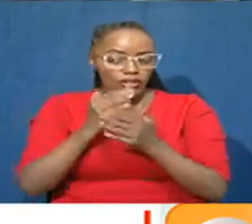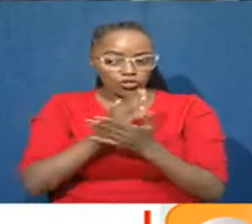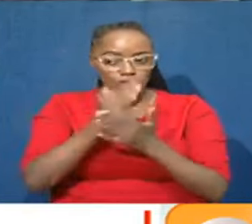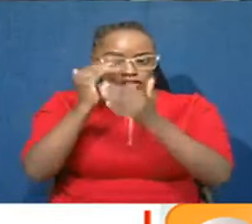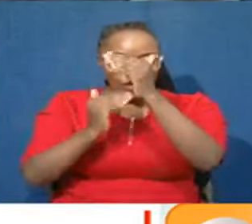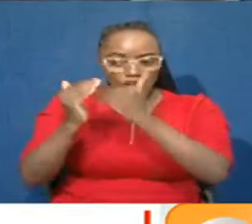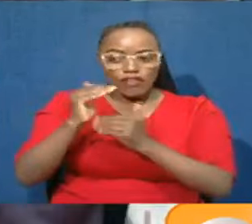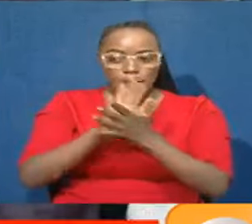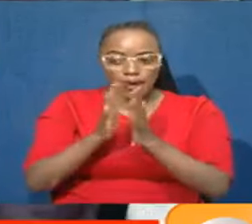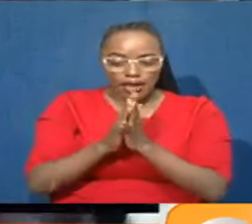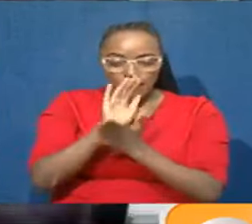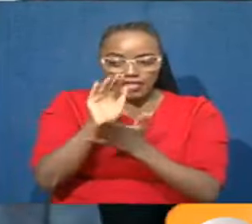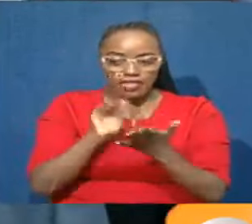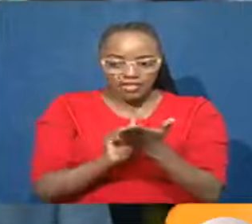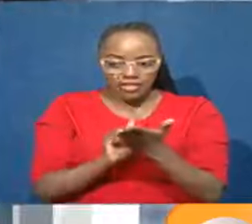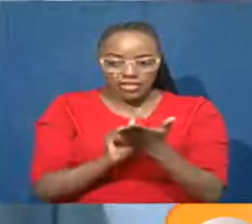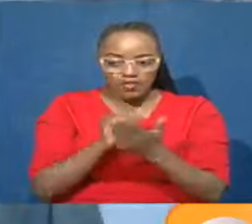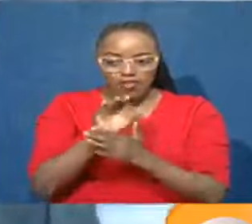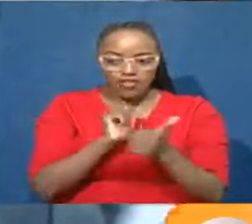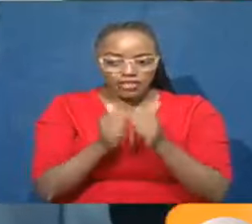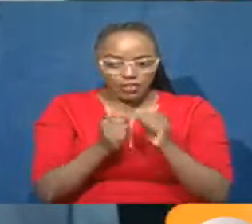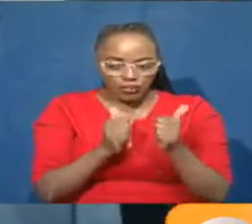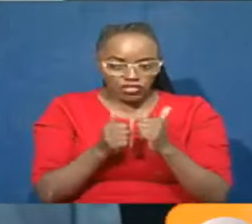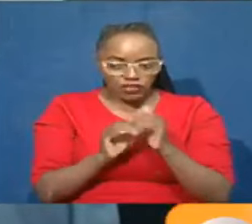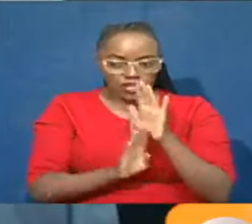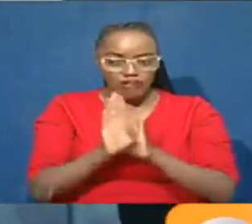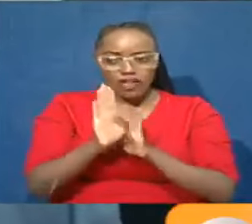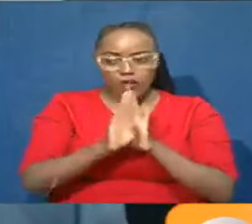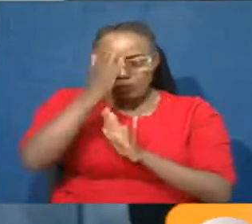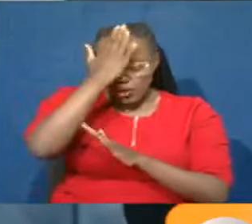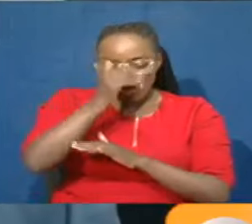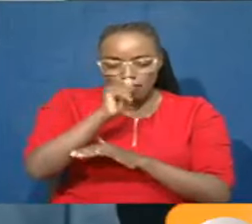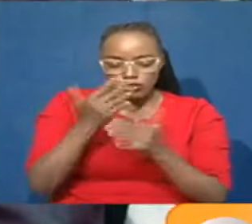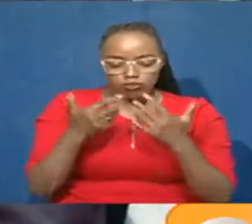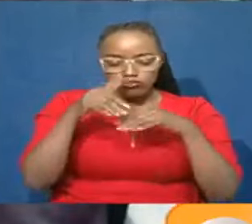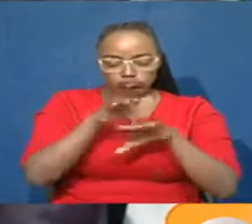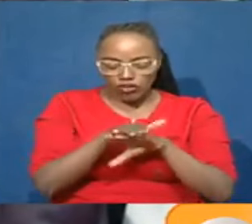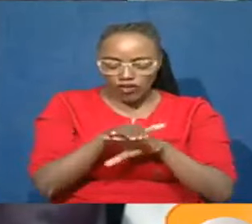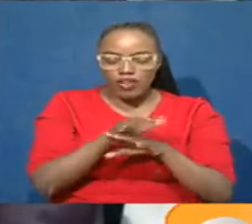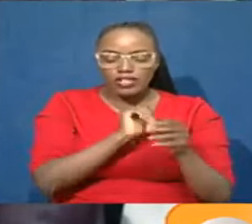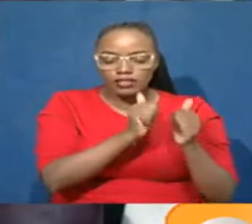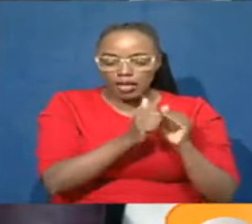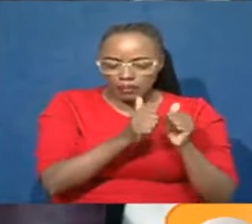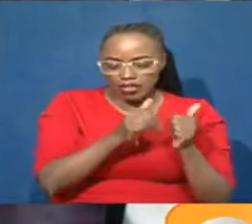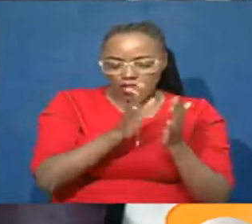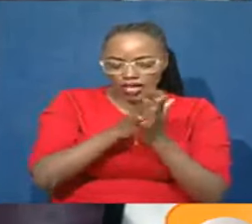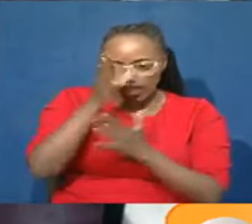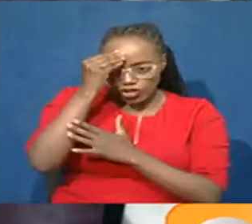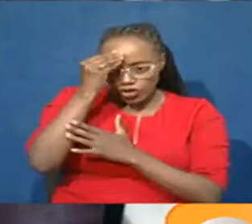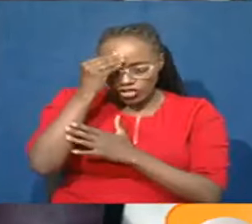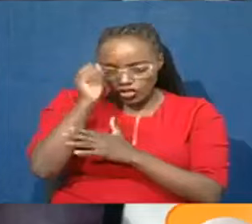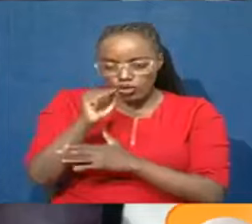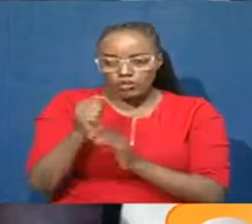universities become center of sports development so that we can marry education and sports for our young people so that they have a